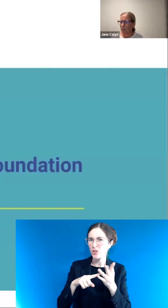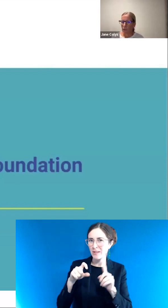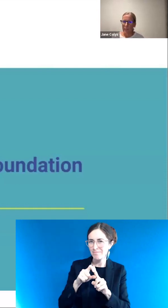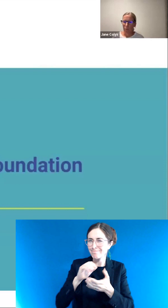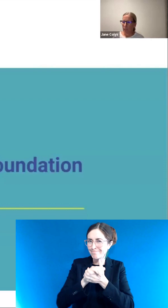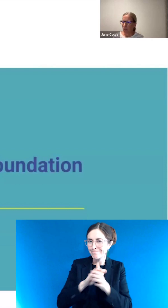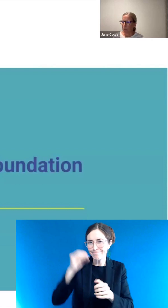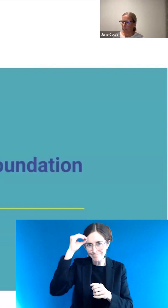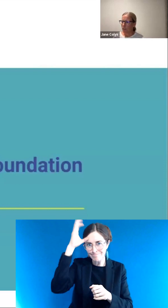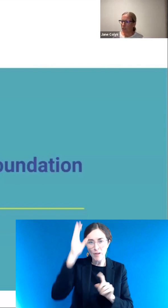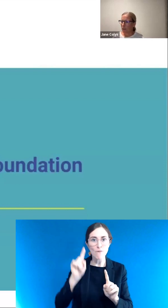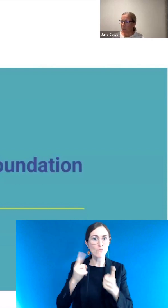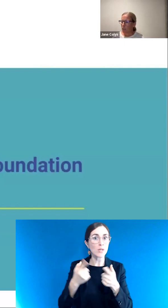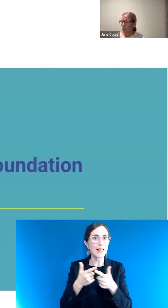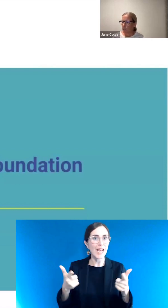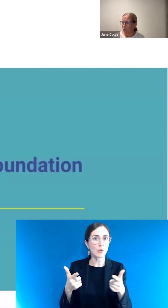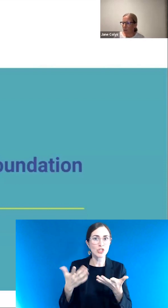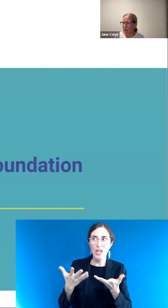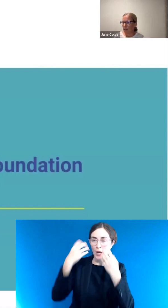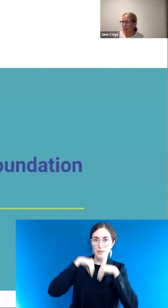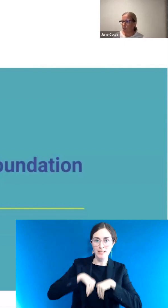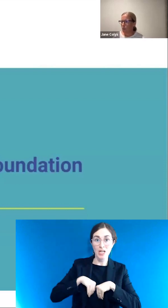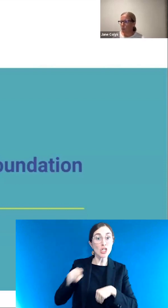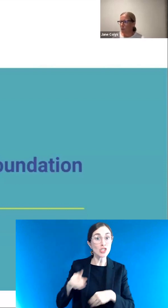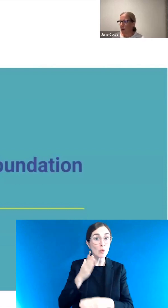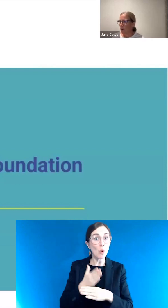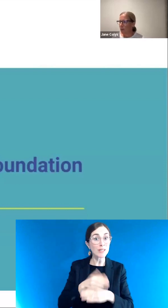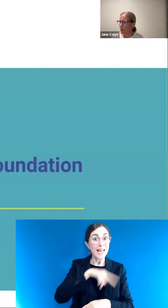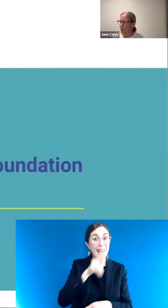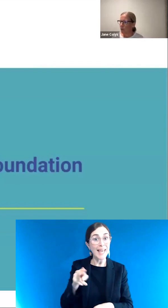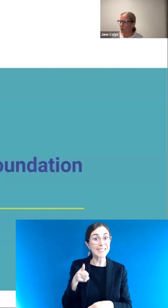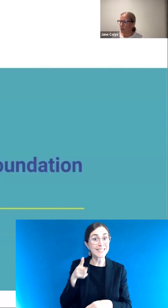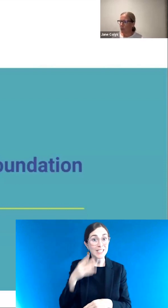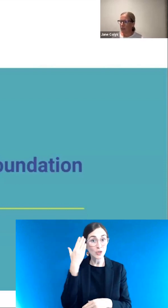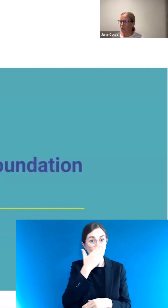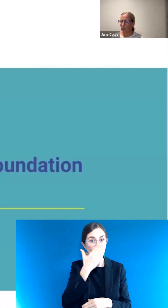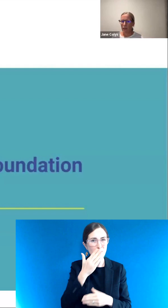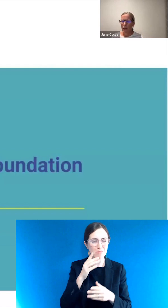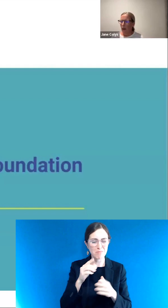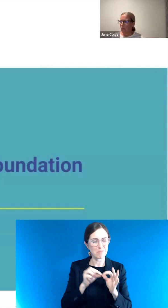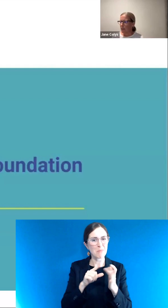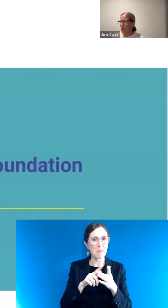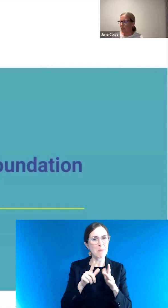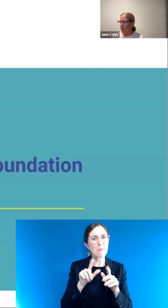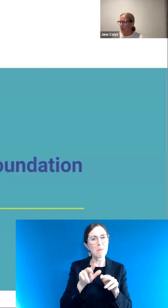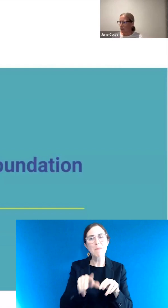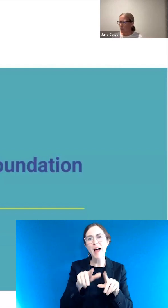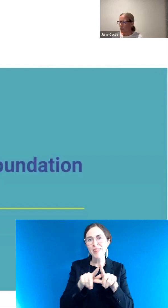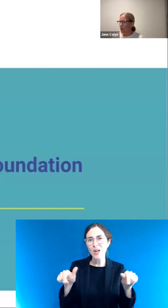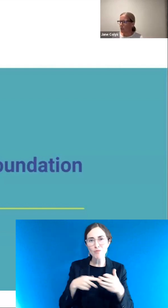expertise in first language acquisition. She works at the Next Sense School Sign Bilingual program 3 days a week and is